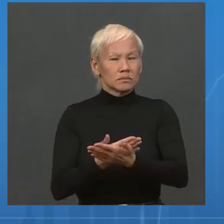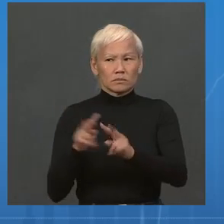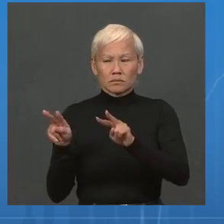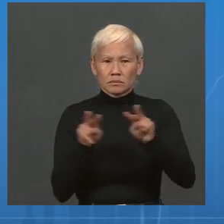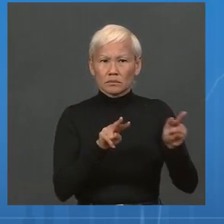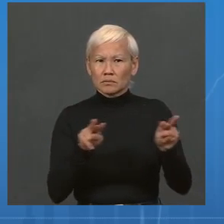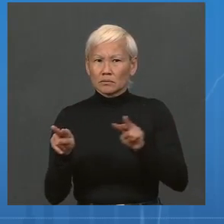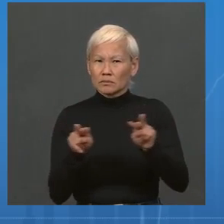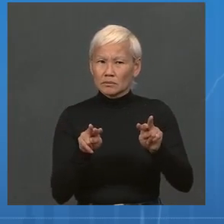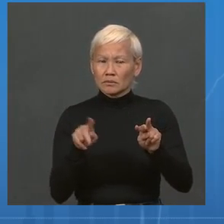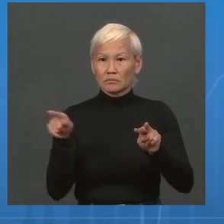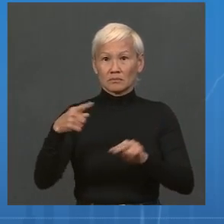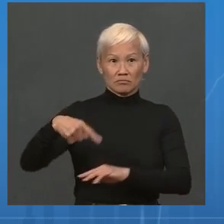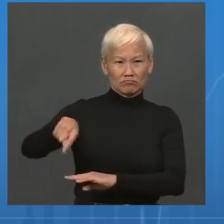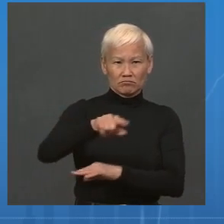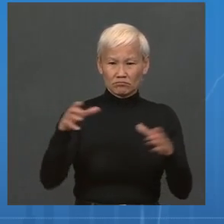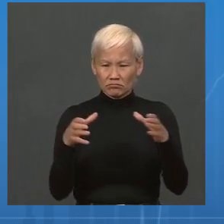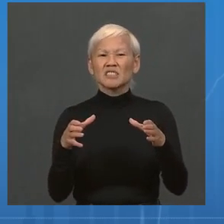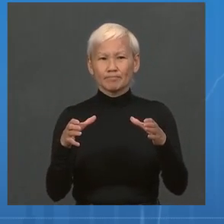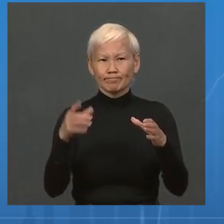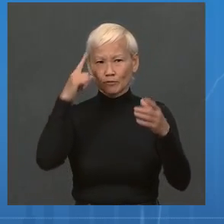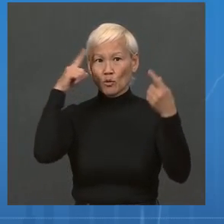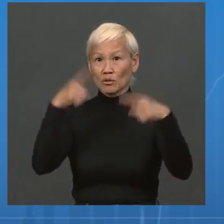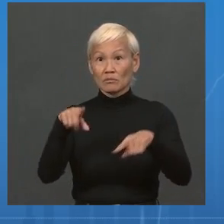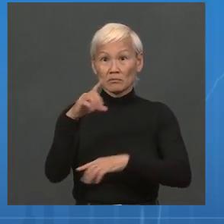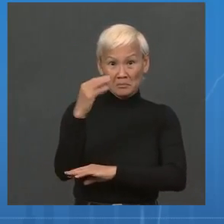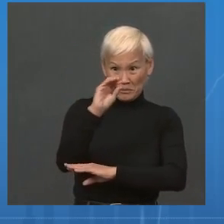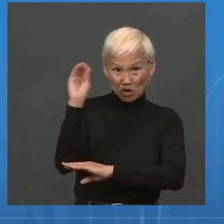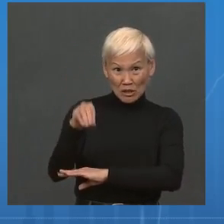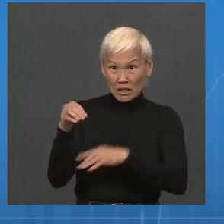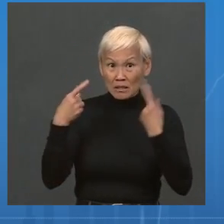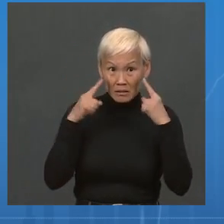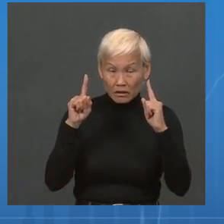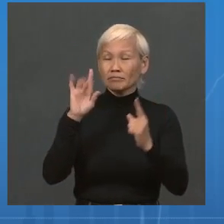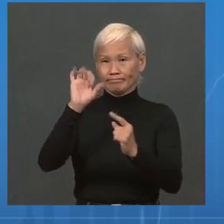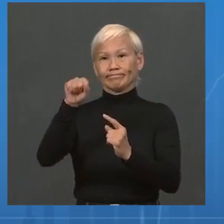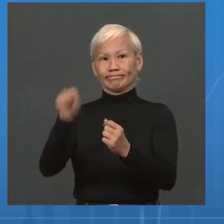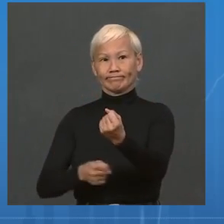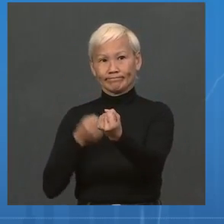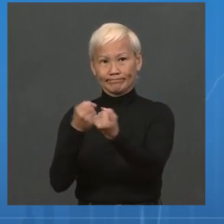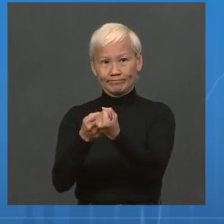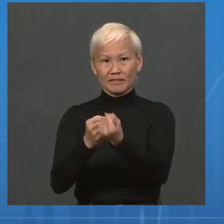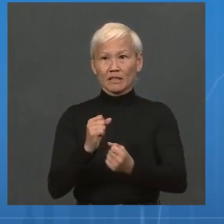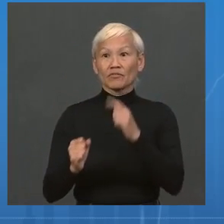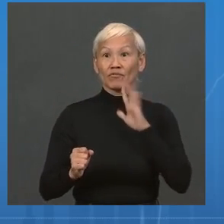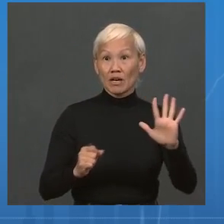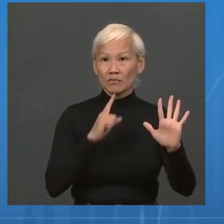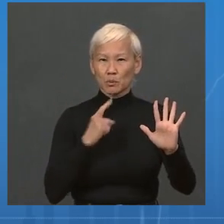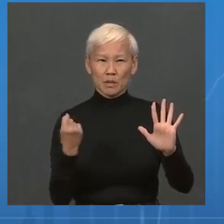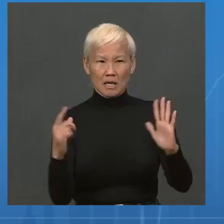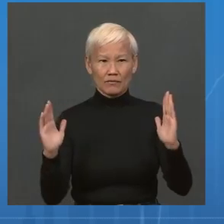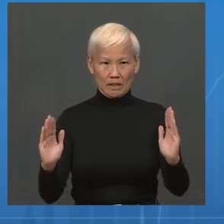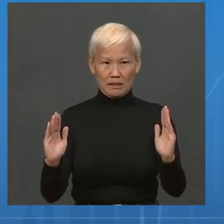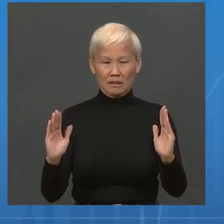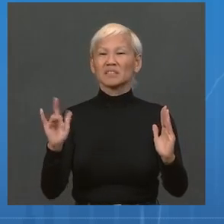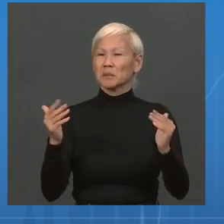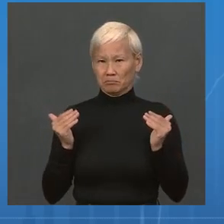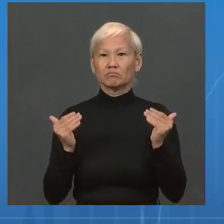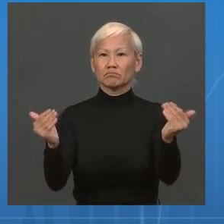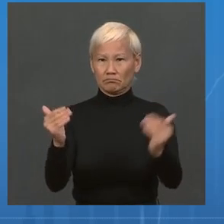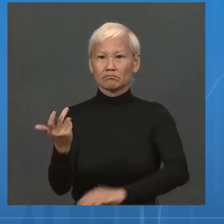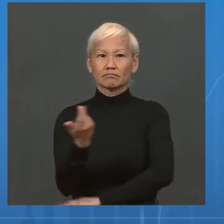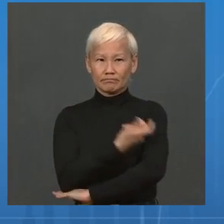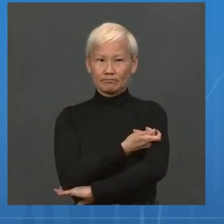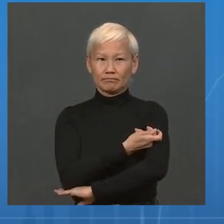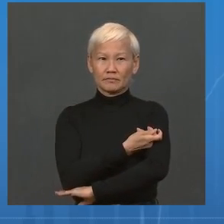unanimous vote, I endorse their strong recommendation that children 5 to 11 years old should be vaccinated with the Pfizer